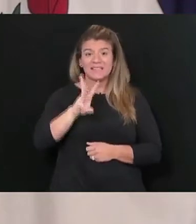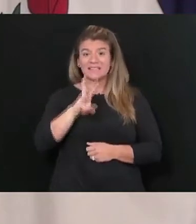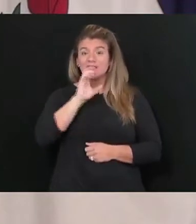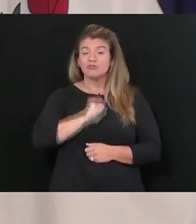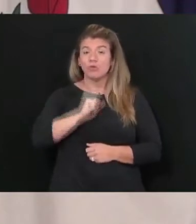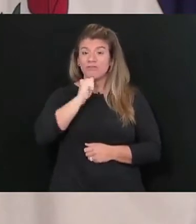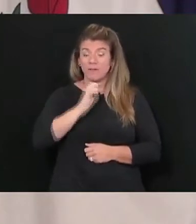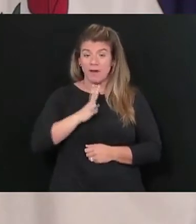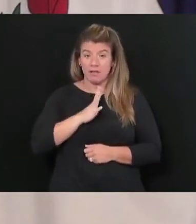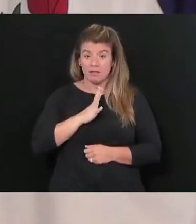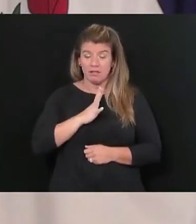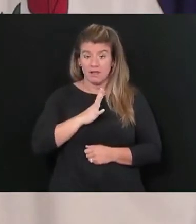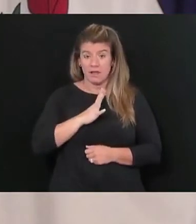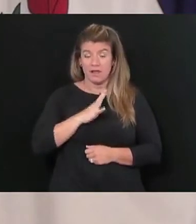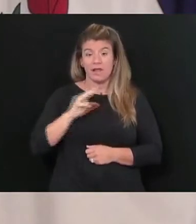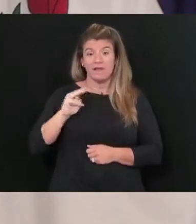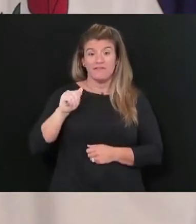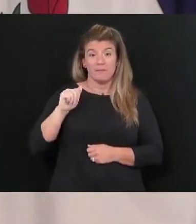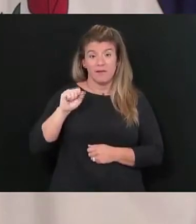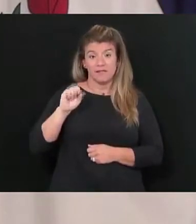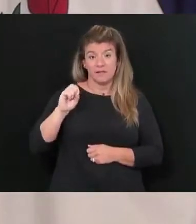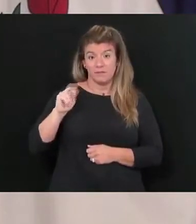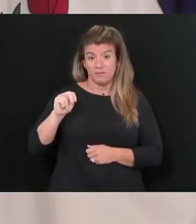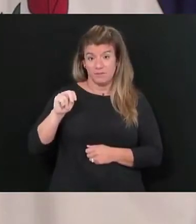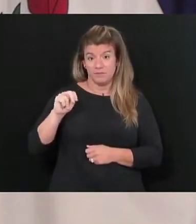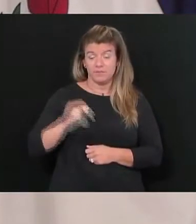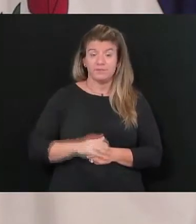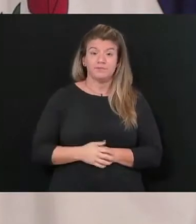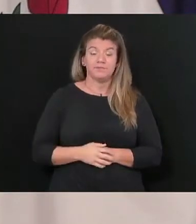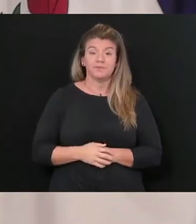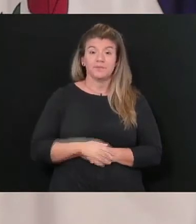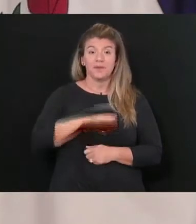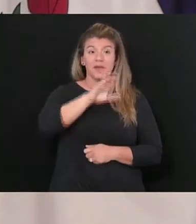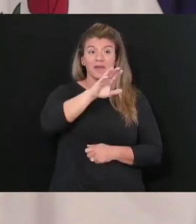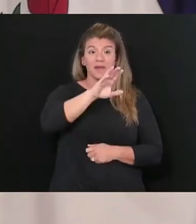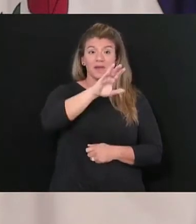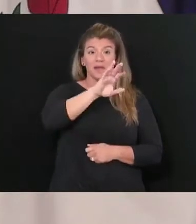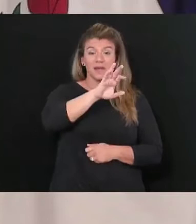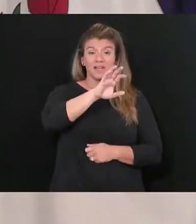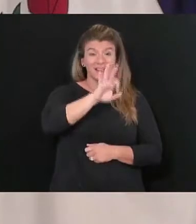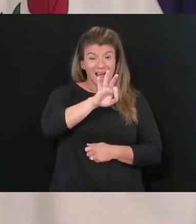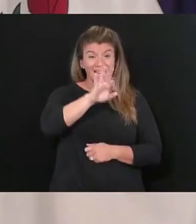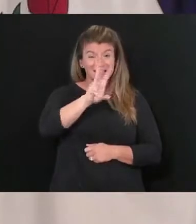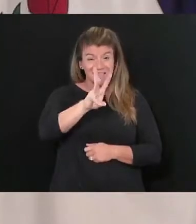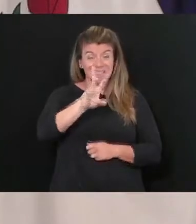female from Mason County. 96 wonderful years.